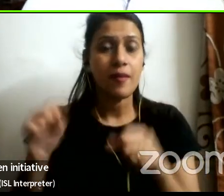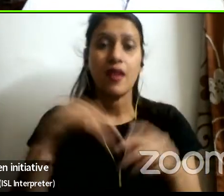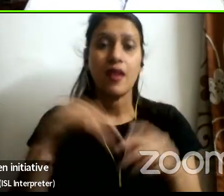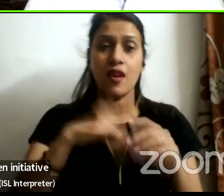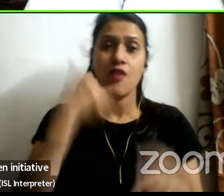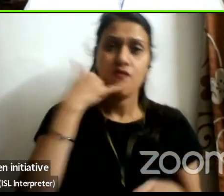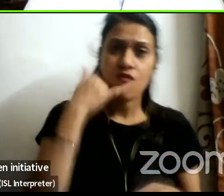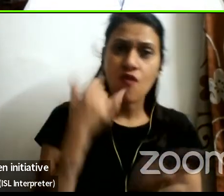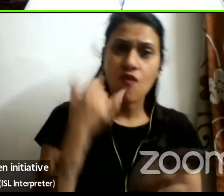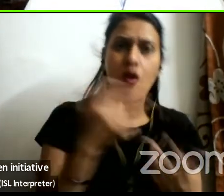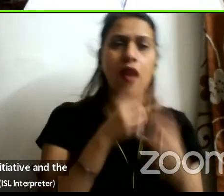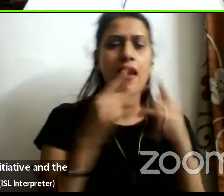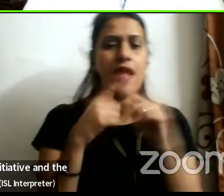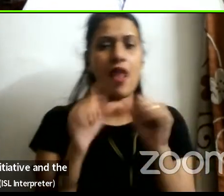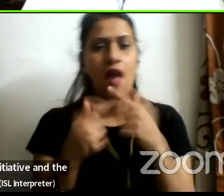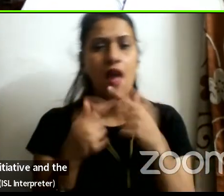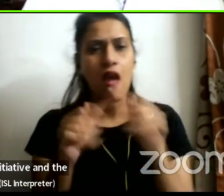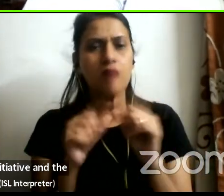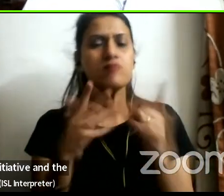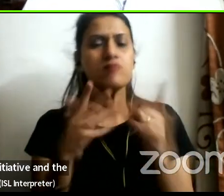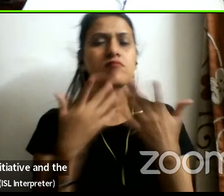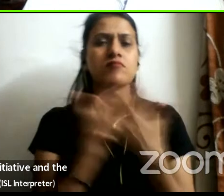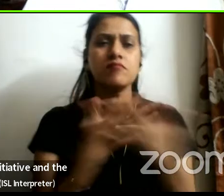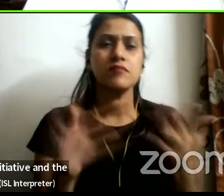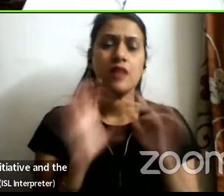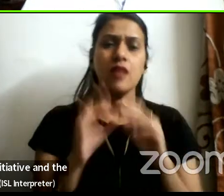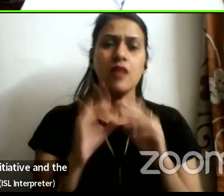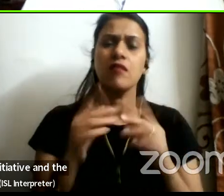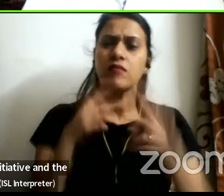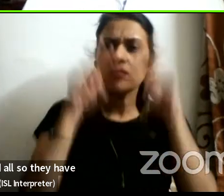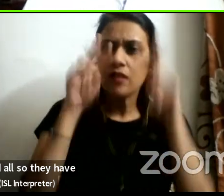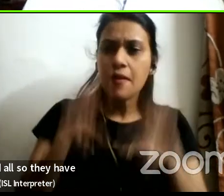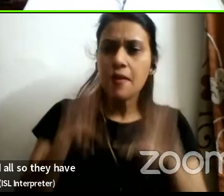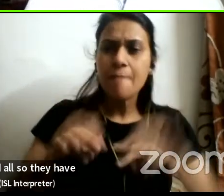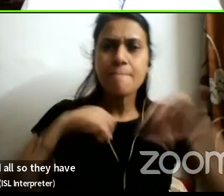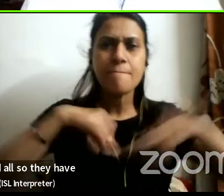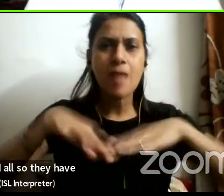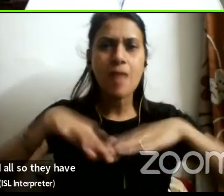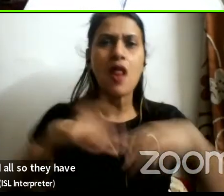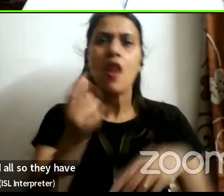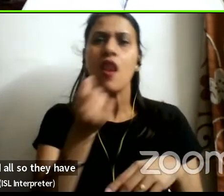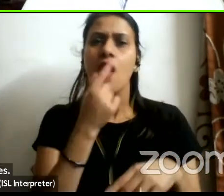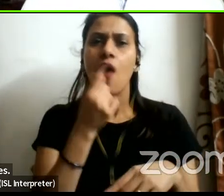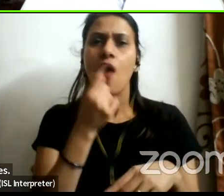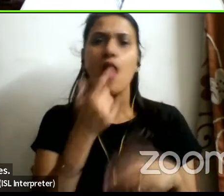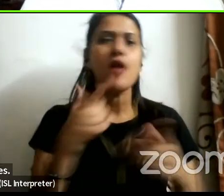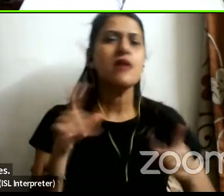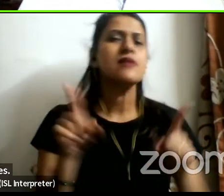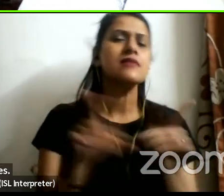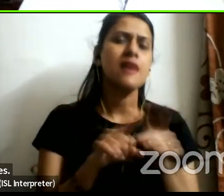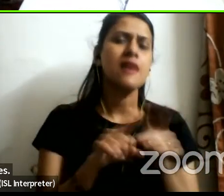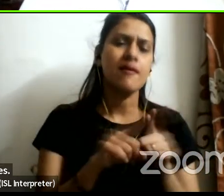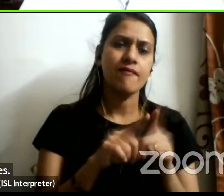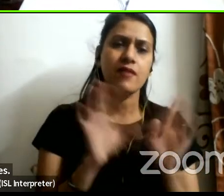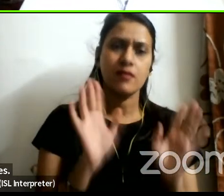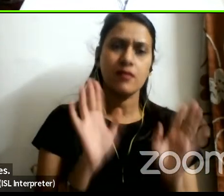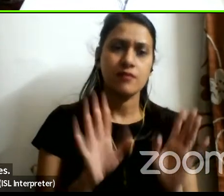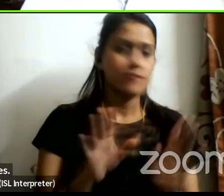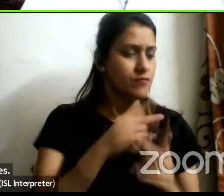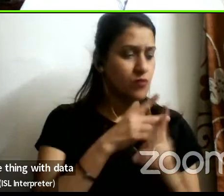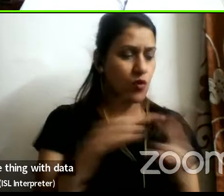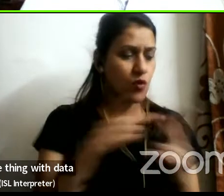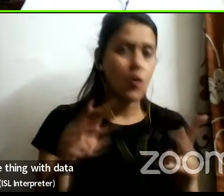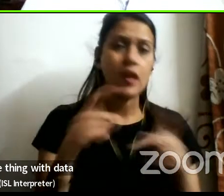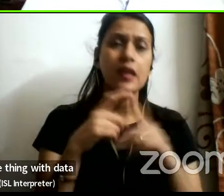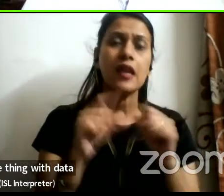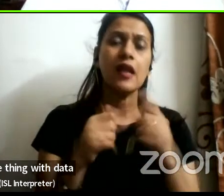in data and all. So they have conducted market studies, pharmaceuticals as well. So, I mean, the thing with data is that people tend to